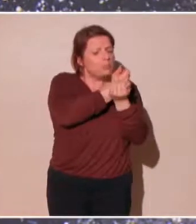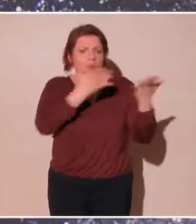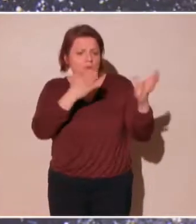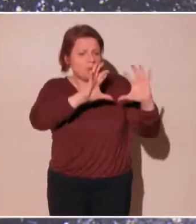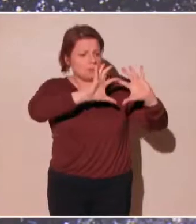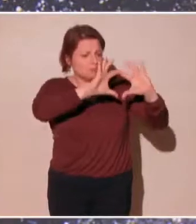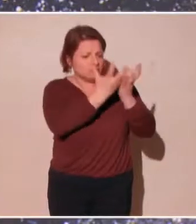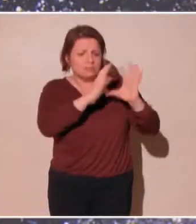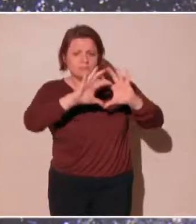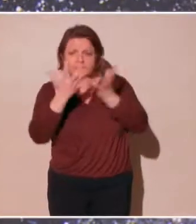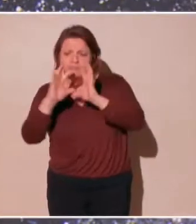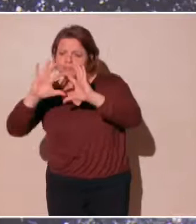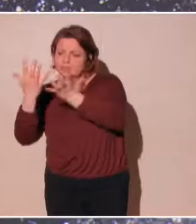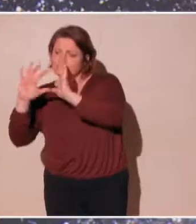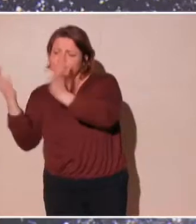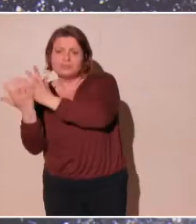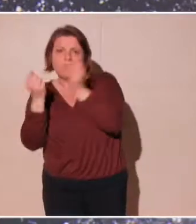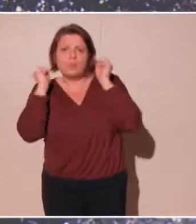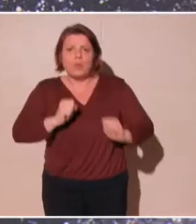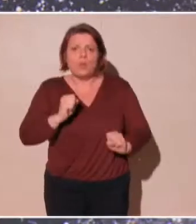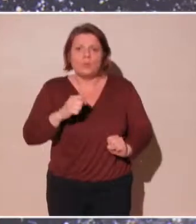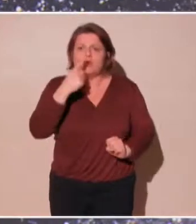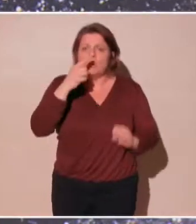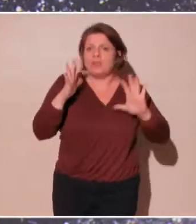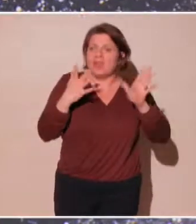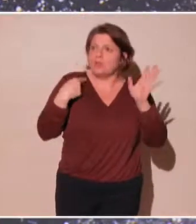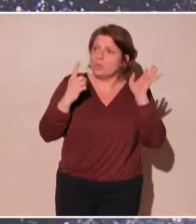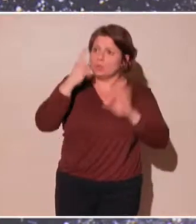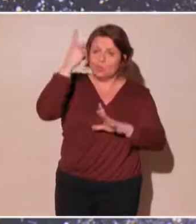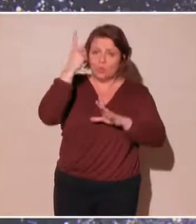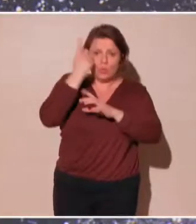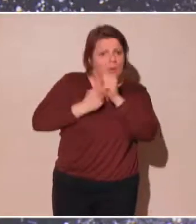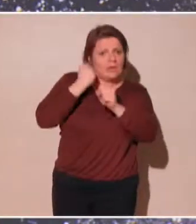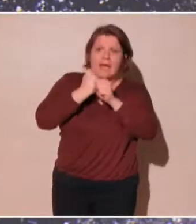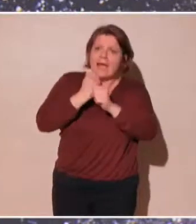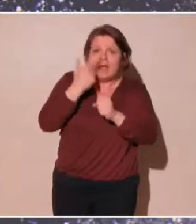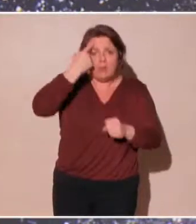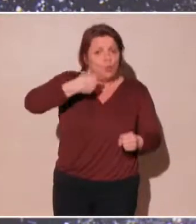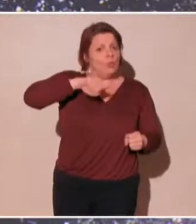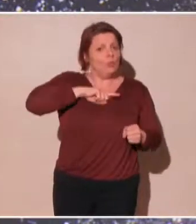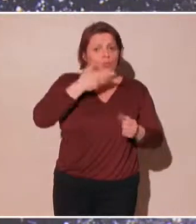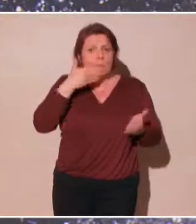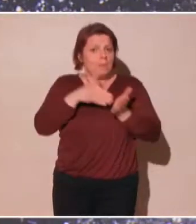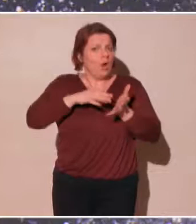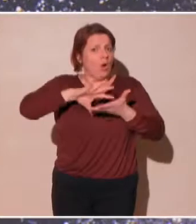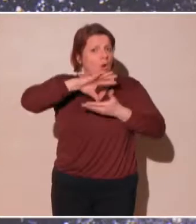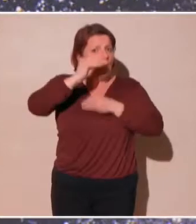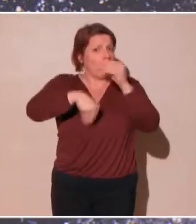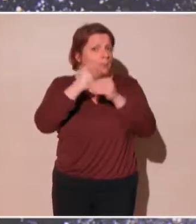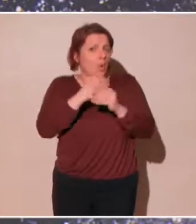different worlds that are possible. There's the idea that God calculated and made the best world possible for